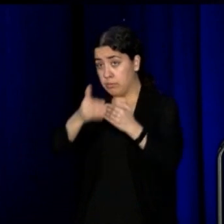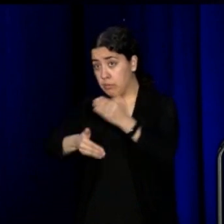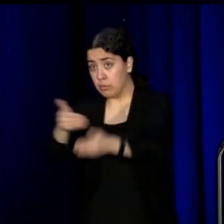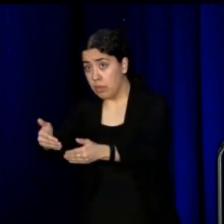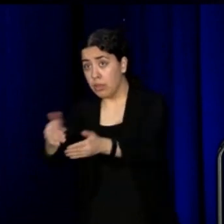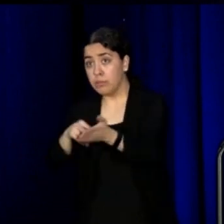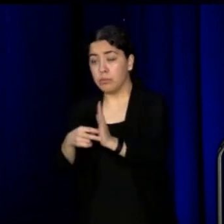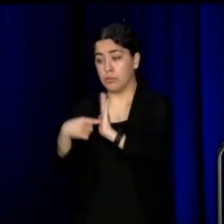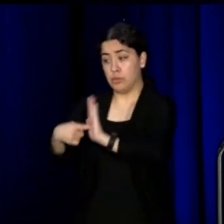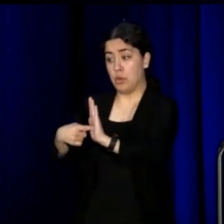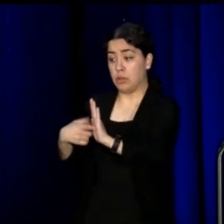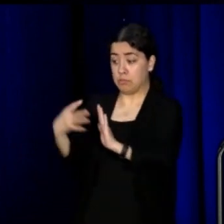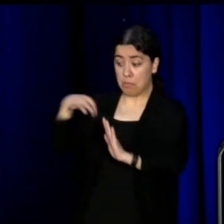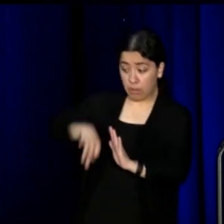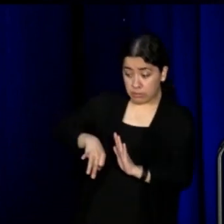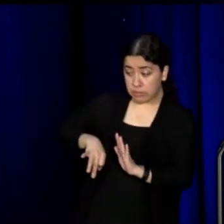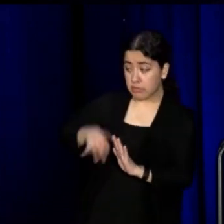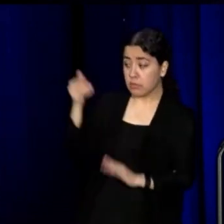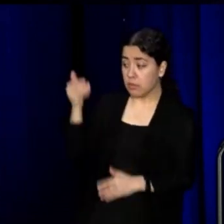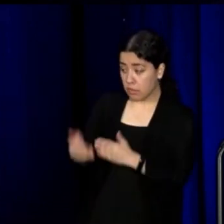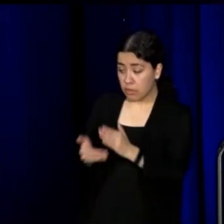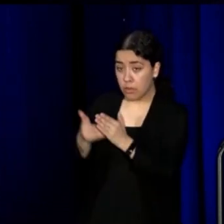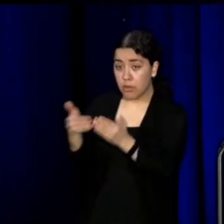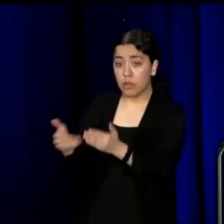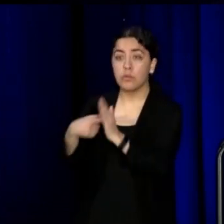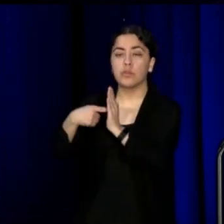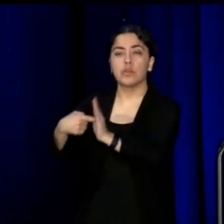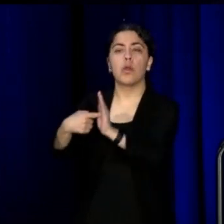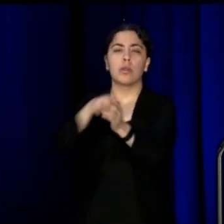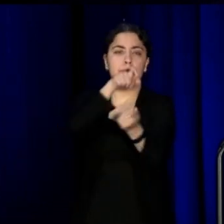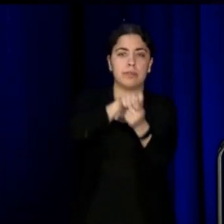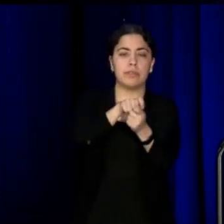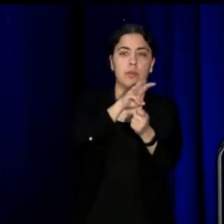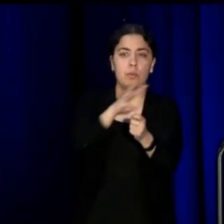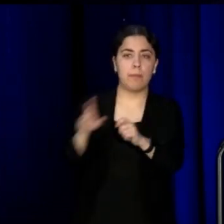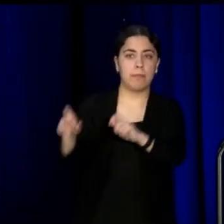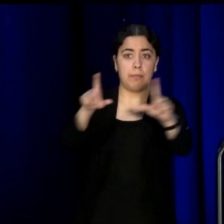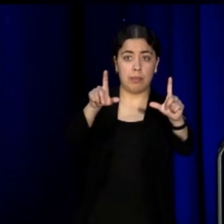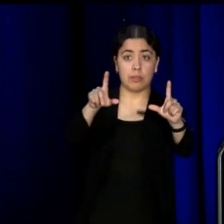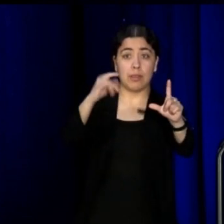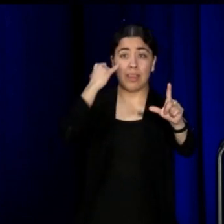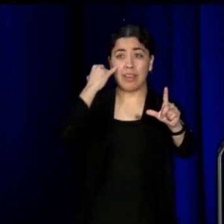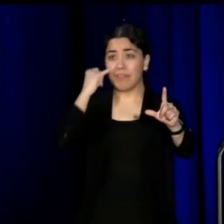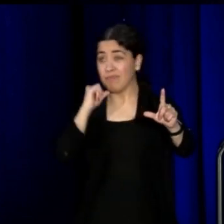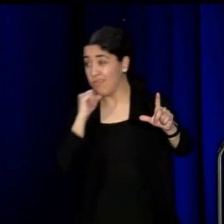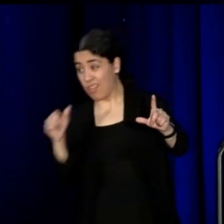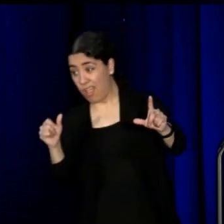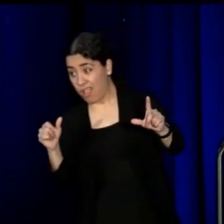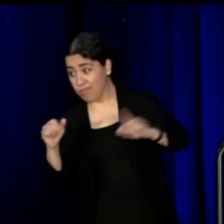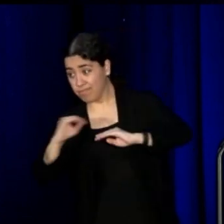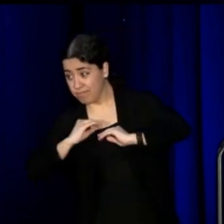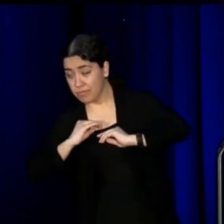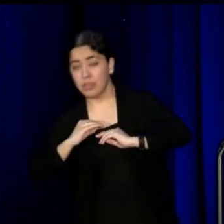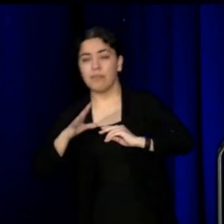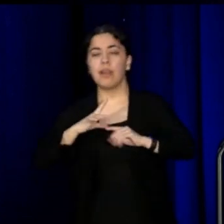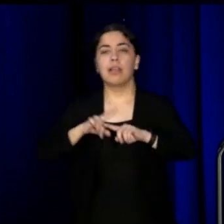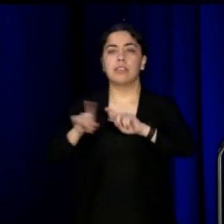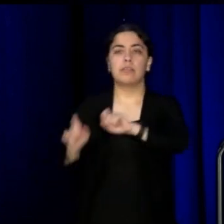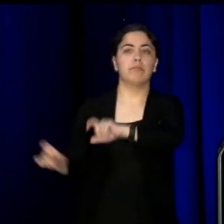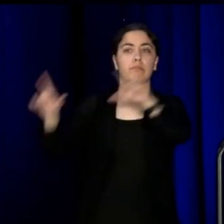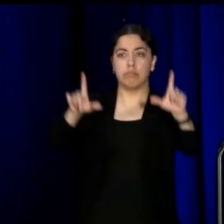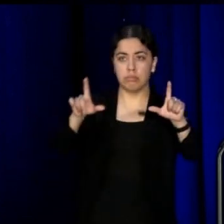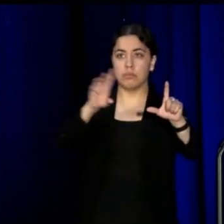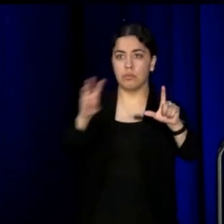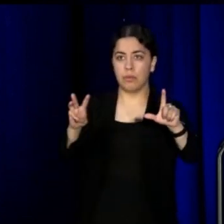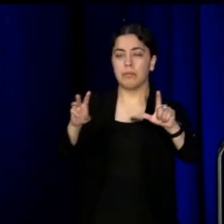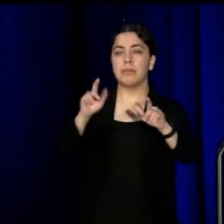are showing a particular page. If not, we show the regular page that we want. So in that way, we can do an evaluation of different types of